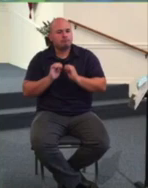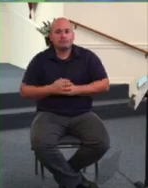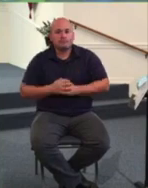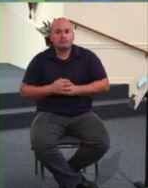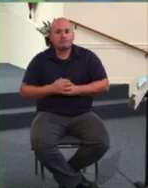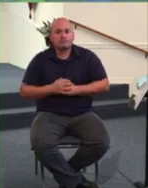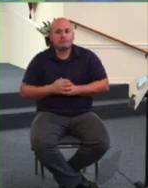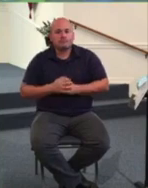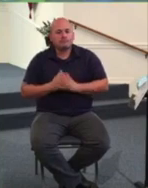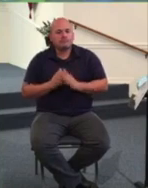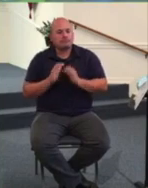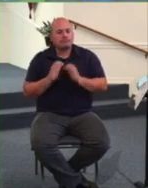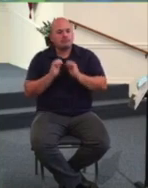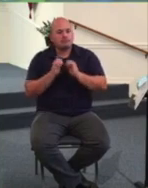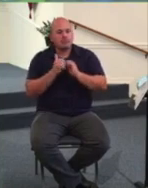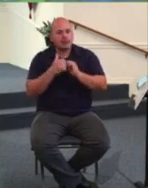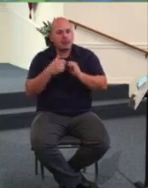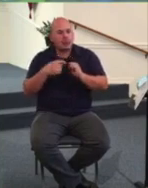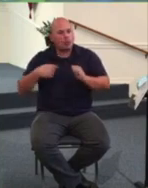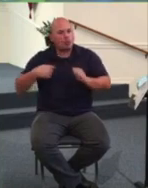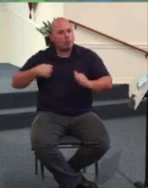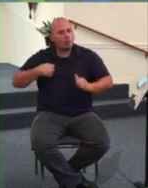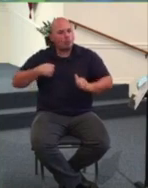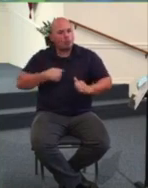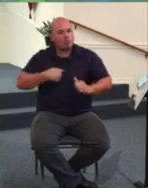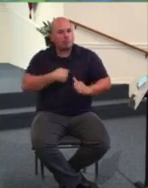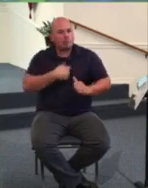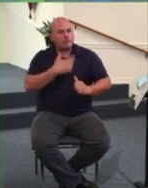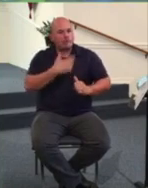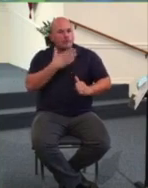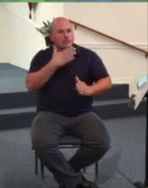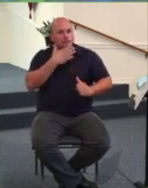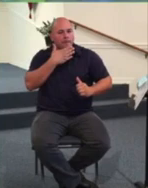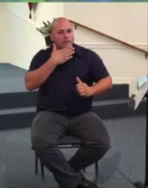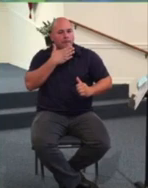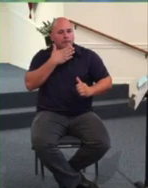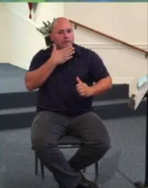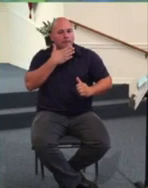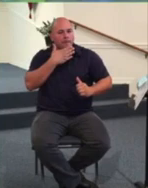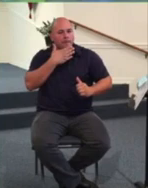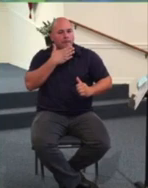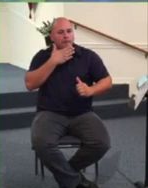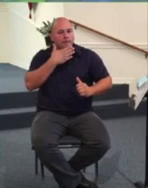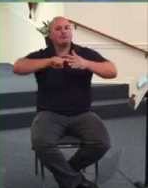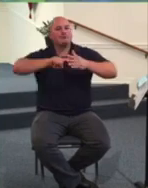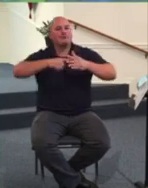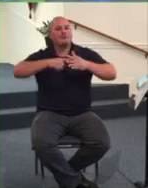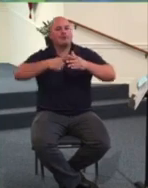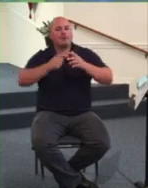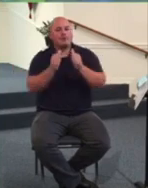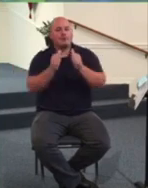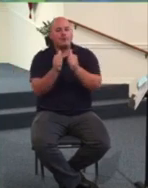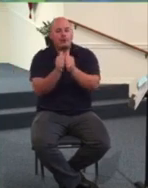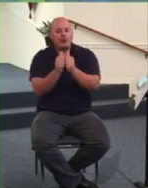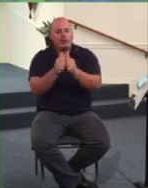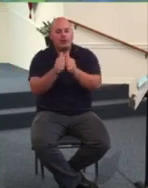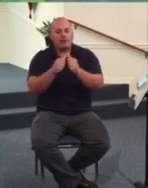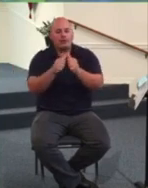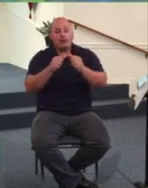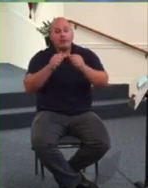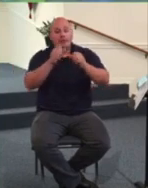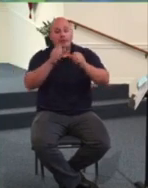off because we obeyed Jesus? Let's start with the blessings and woes in verses 20 to